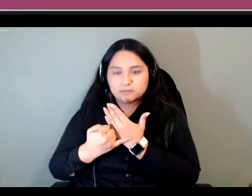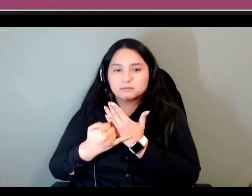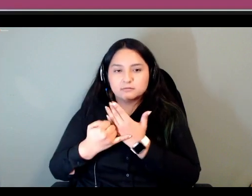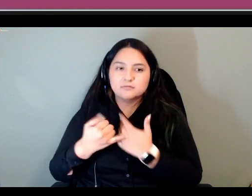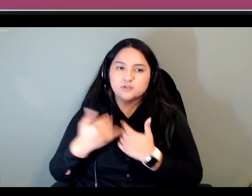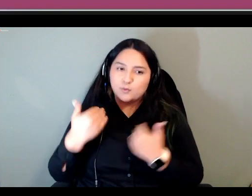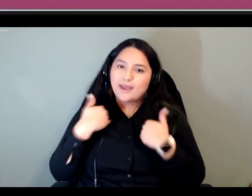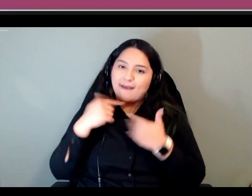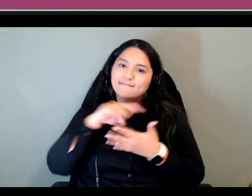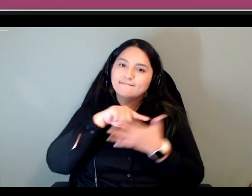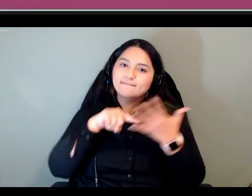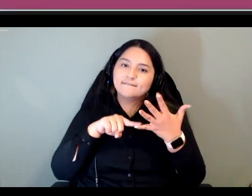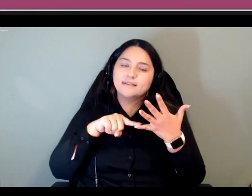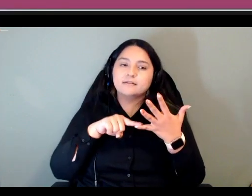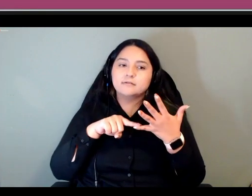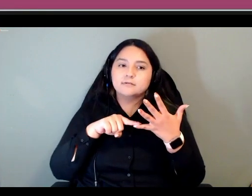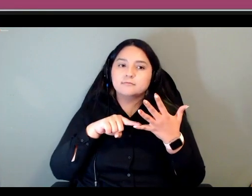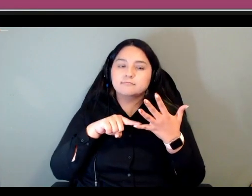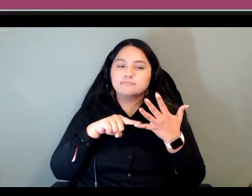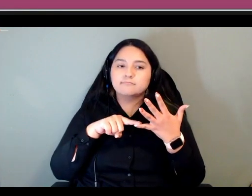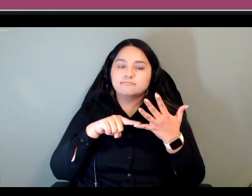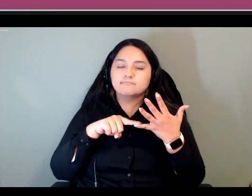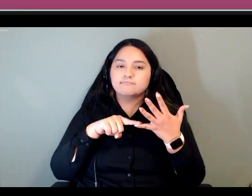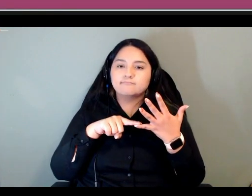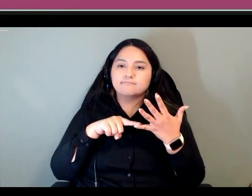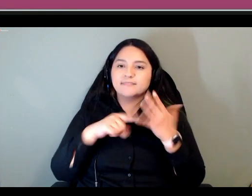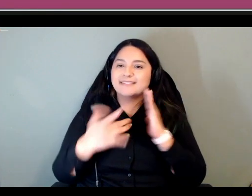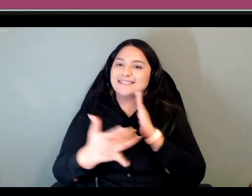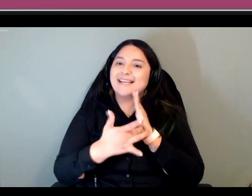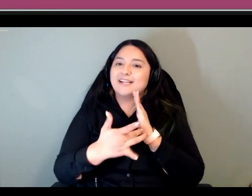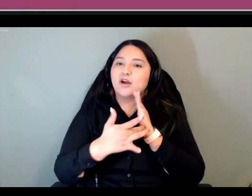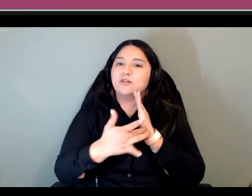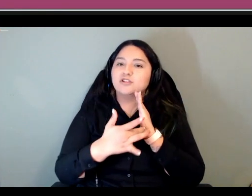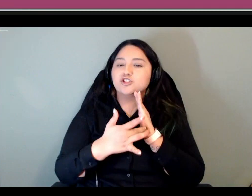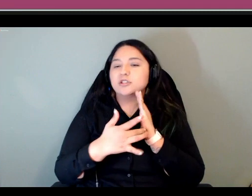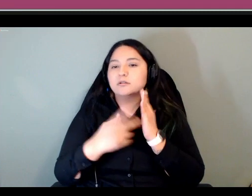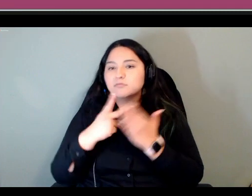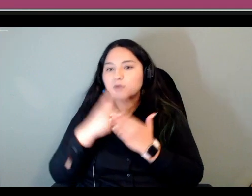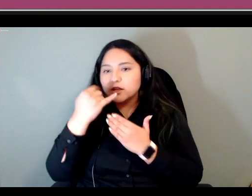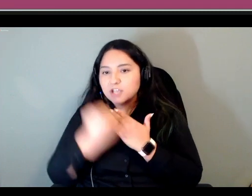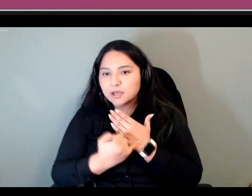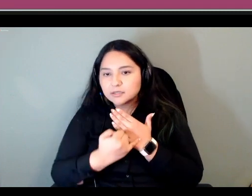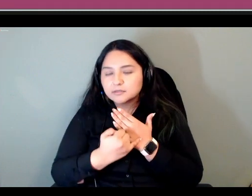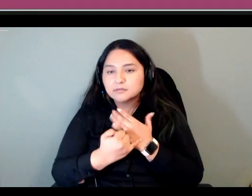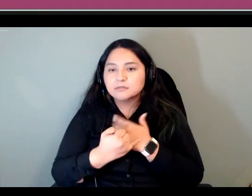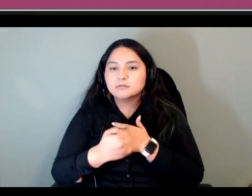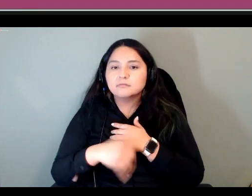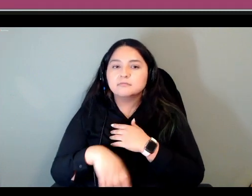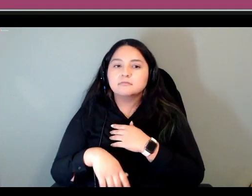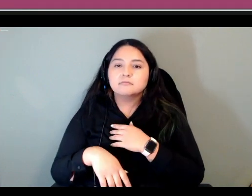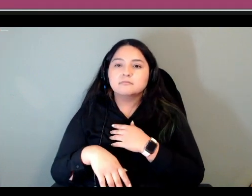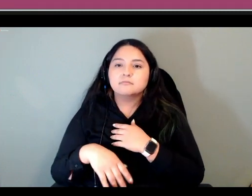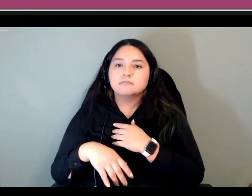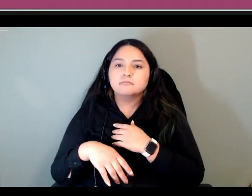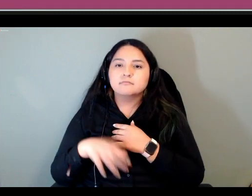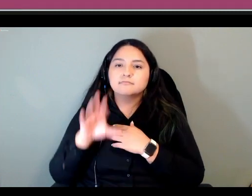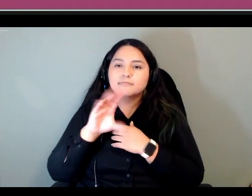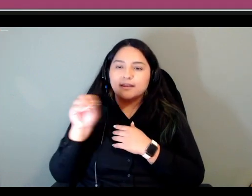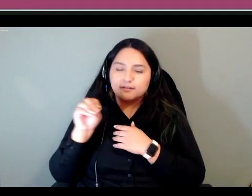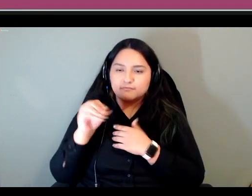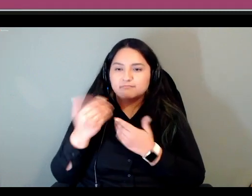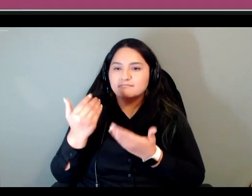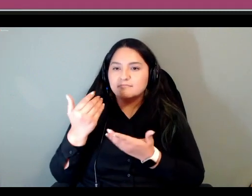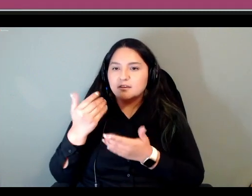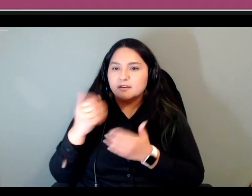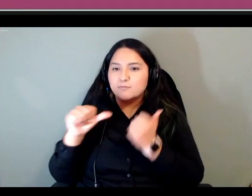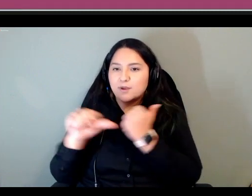these kinds of technology projects. And we also, like I said, run a master apprentice program. We